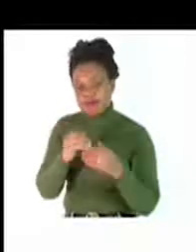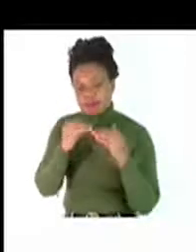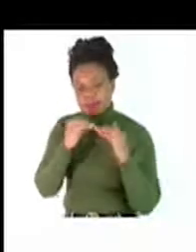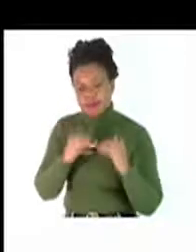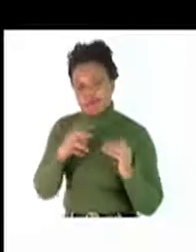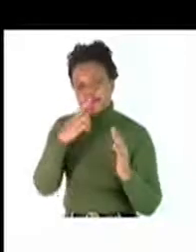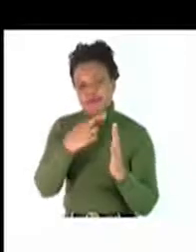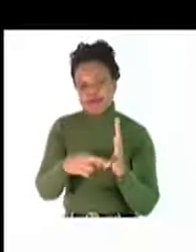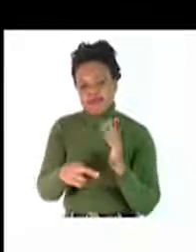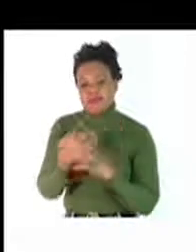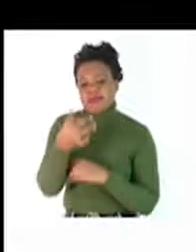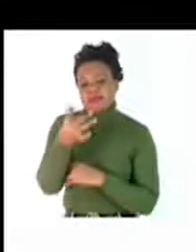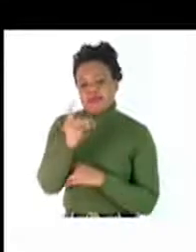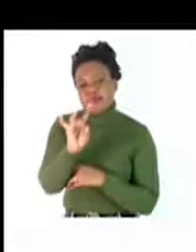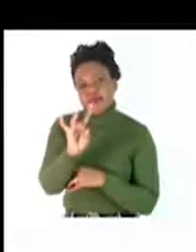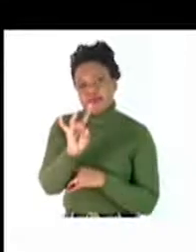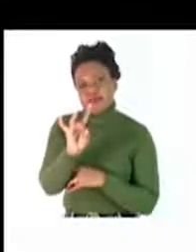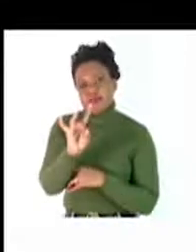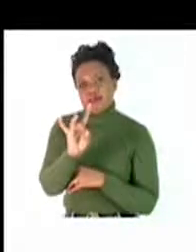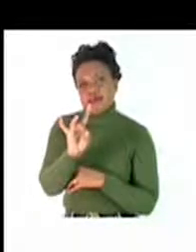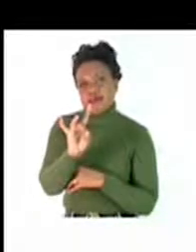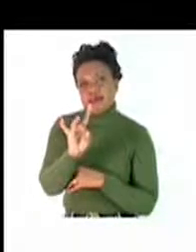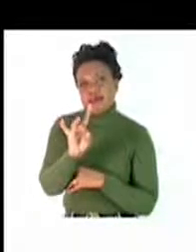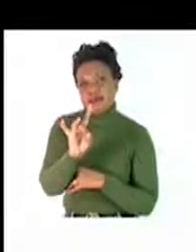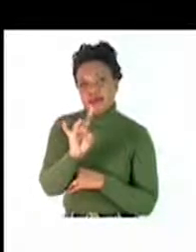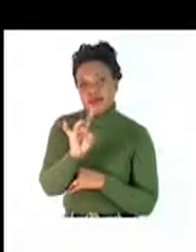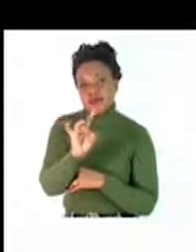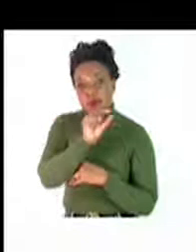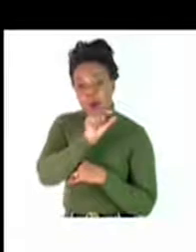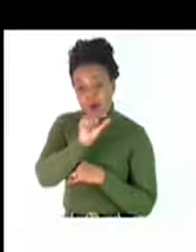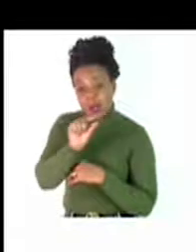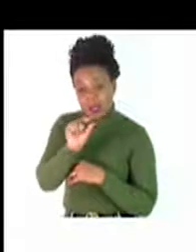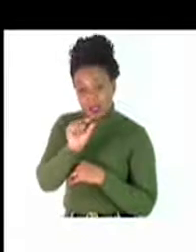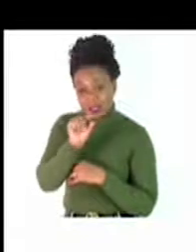8. If a word ends in F,